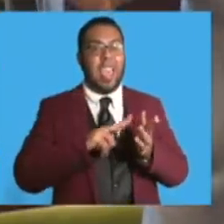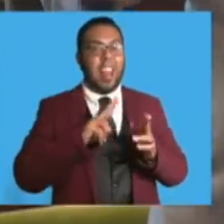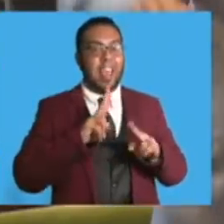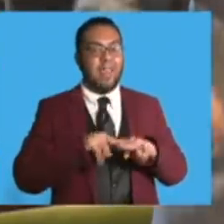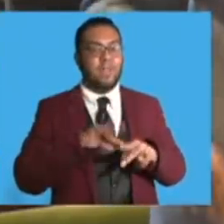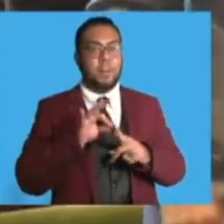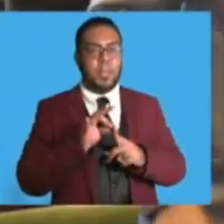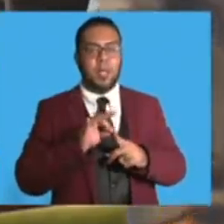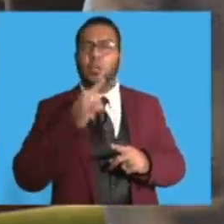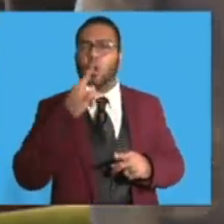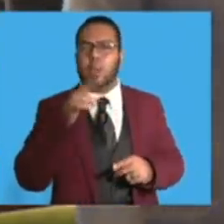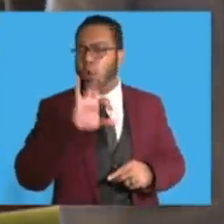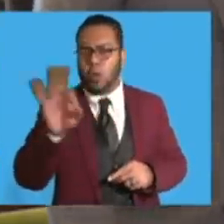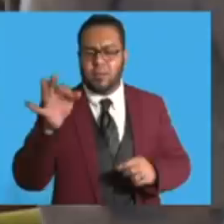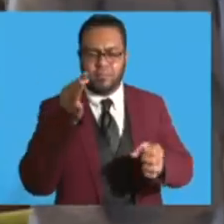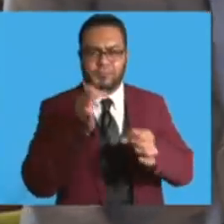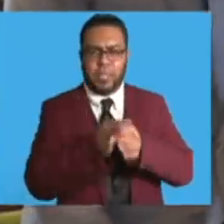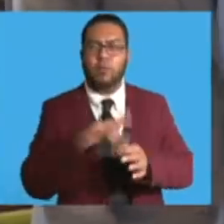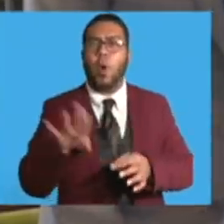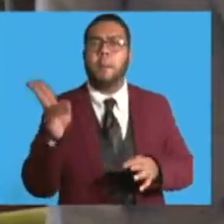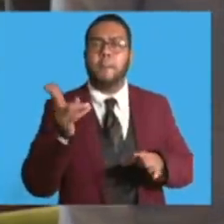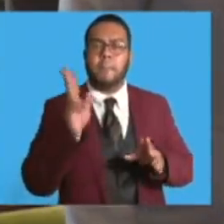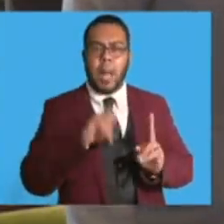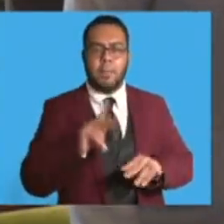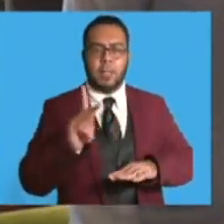that they are not fit for parliament. Madam Speaker,